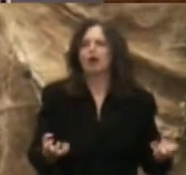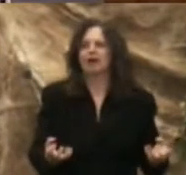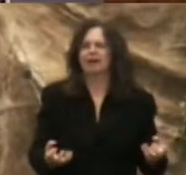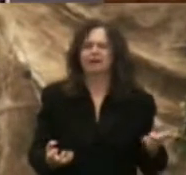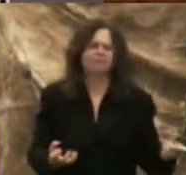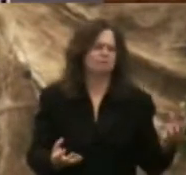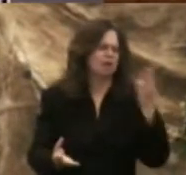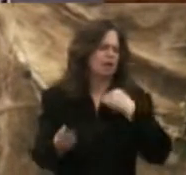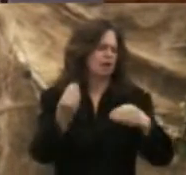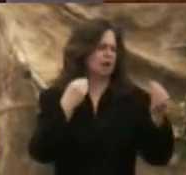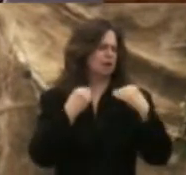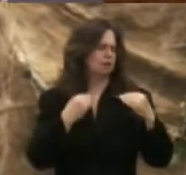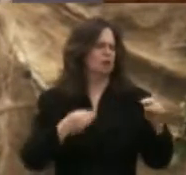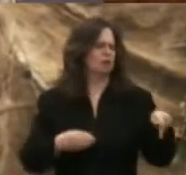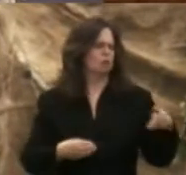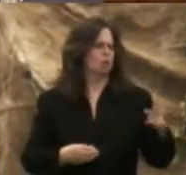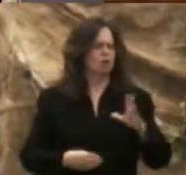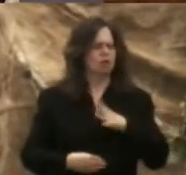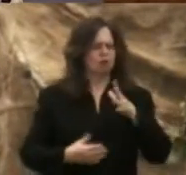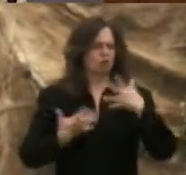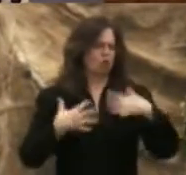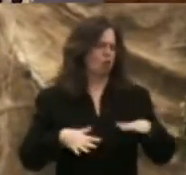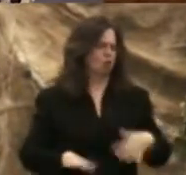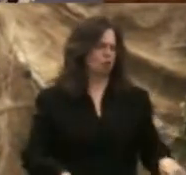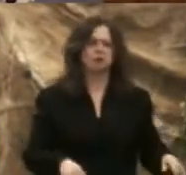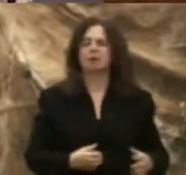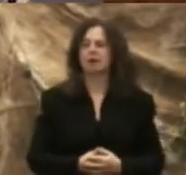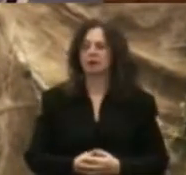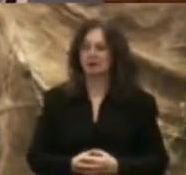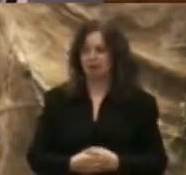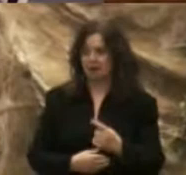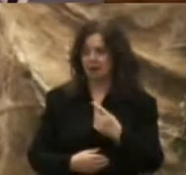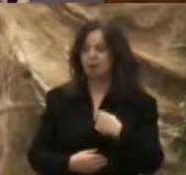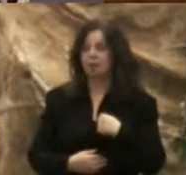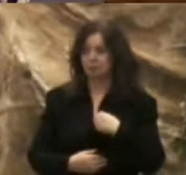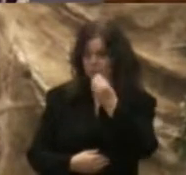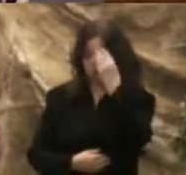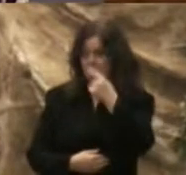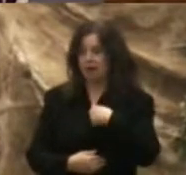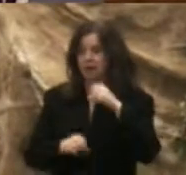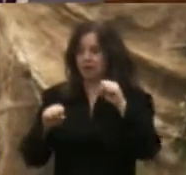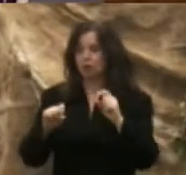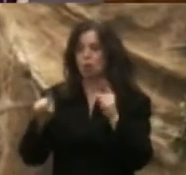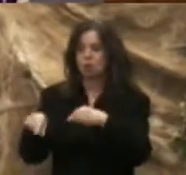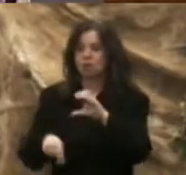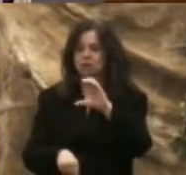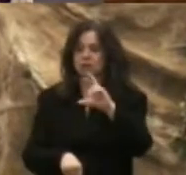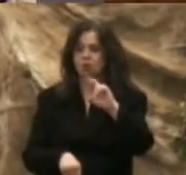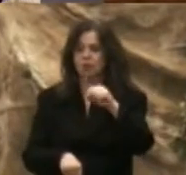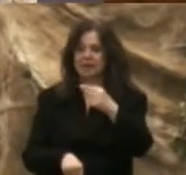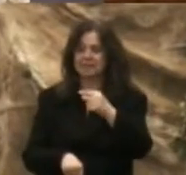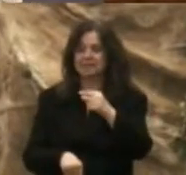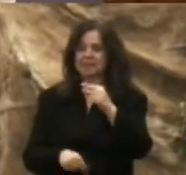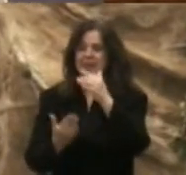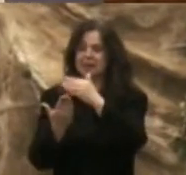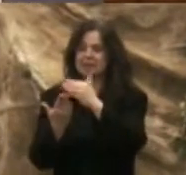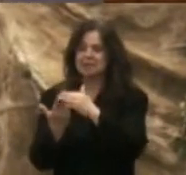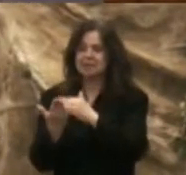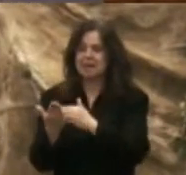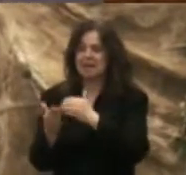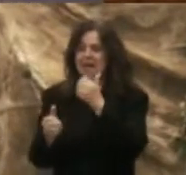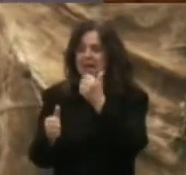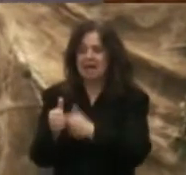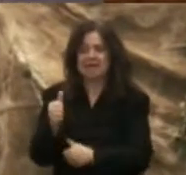more. You know, I can go on Craigslist any day of the year and find reasonably priced